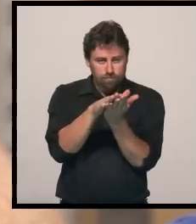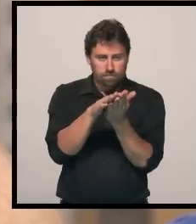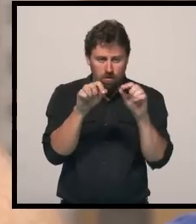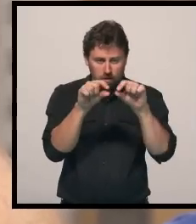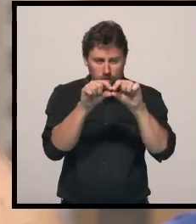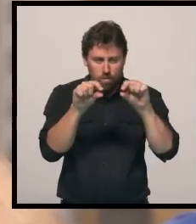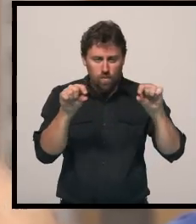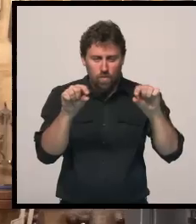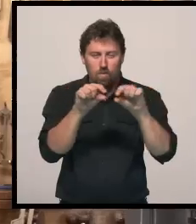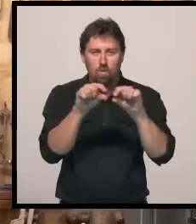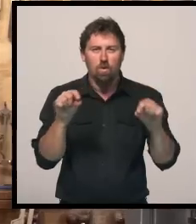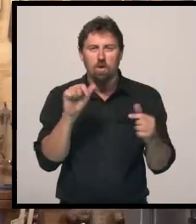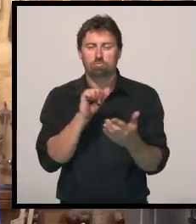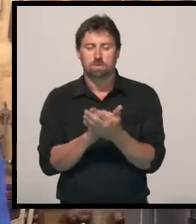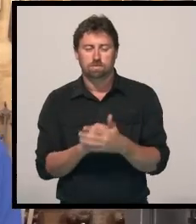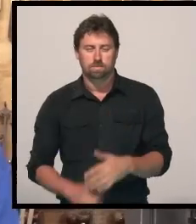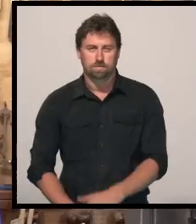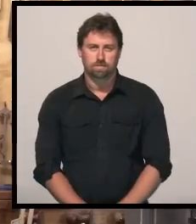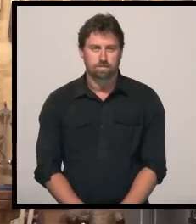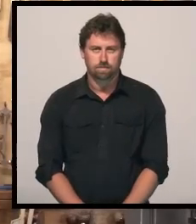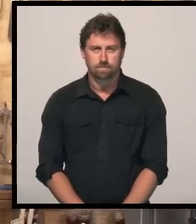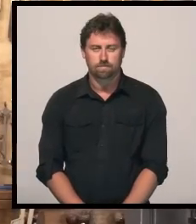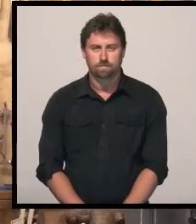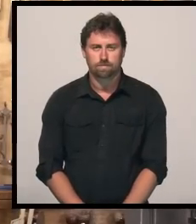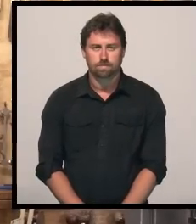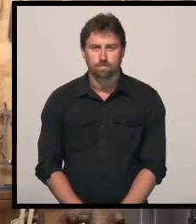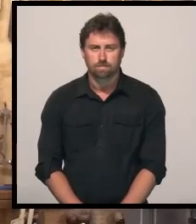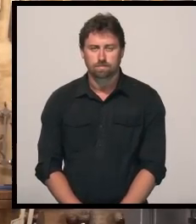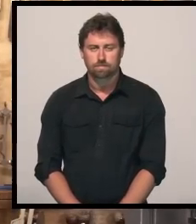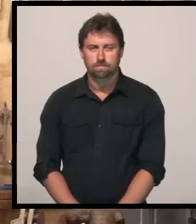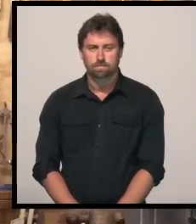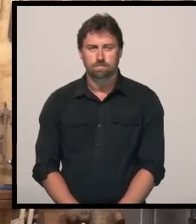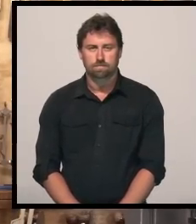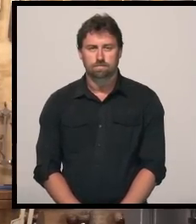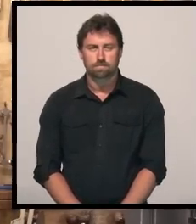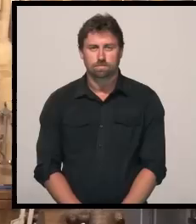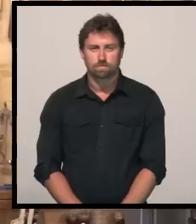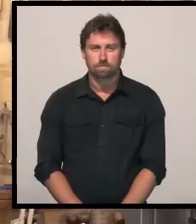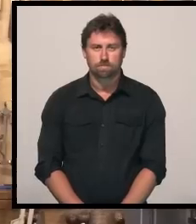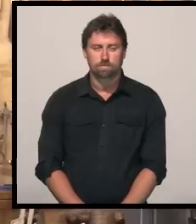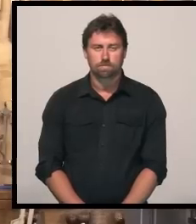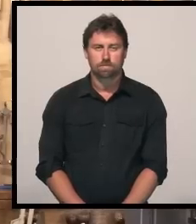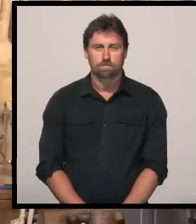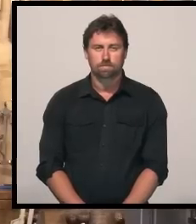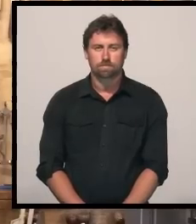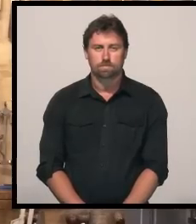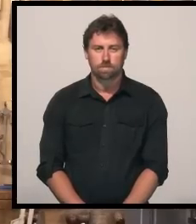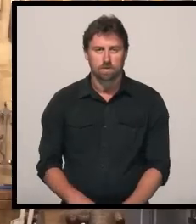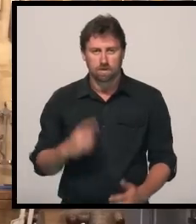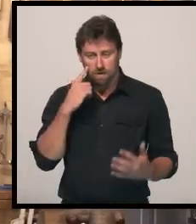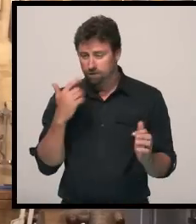And that's about where I want it. So everything's done there, and I'm going to router